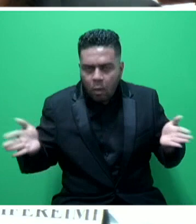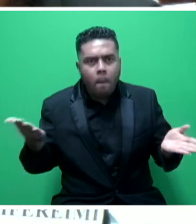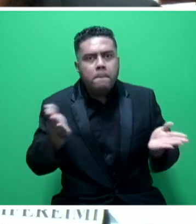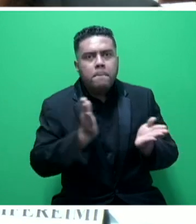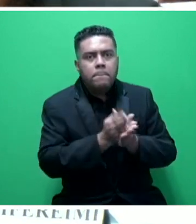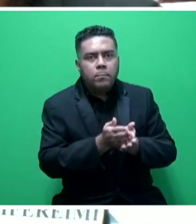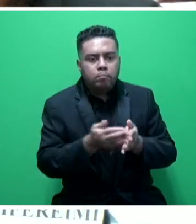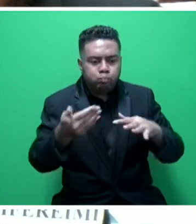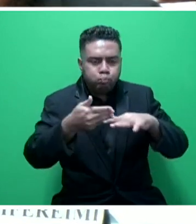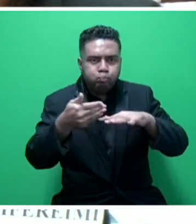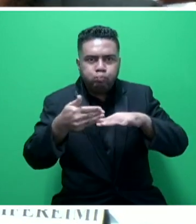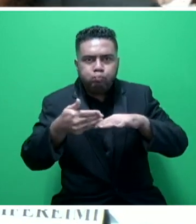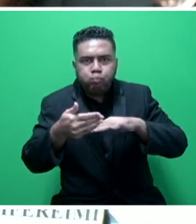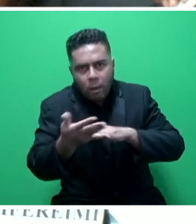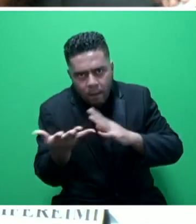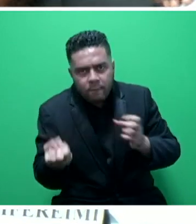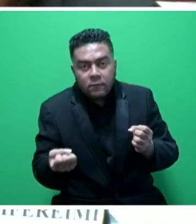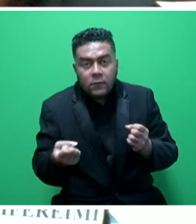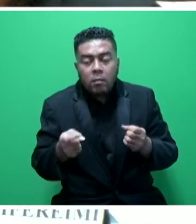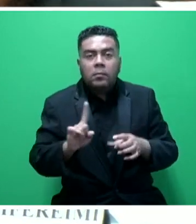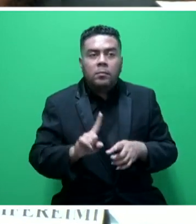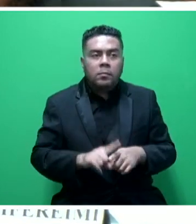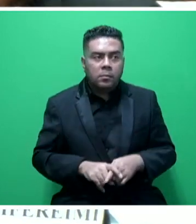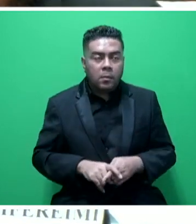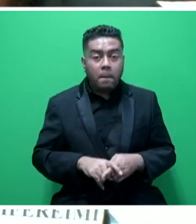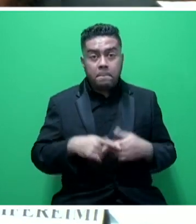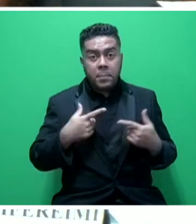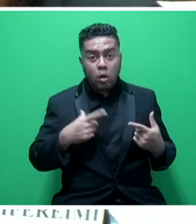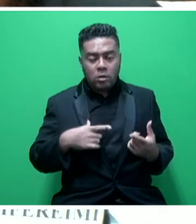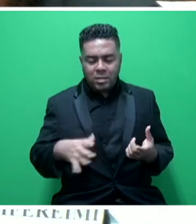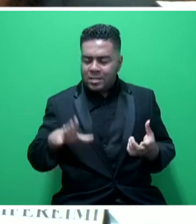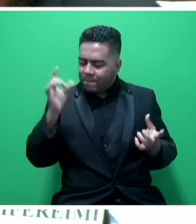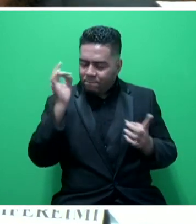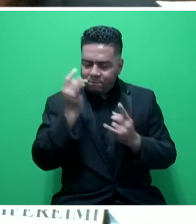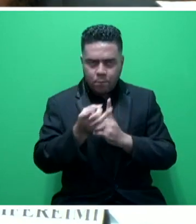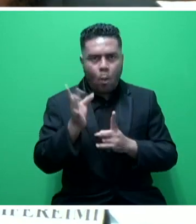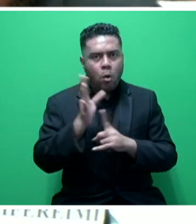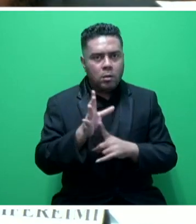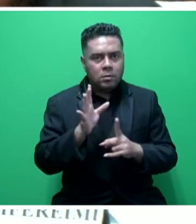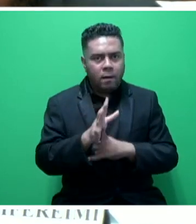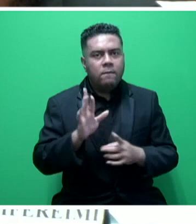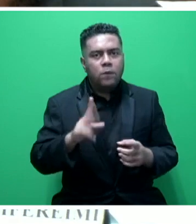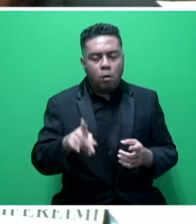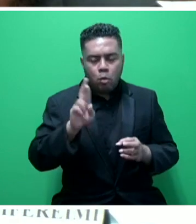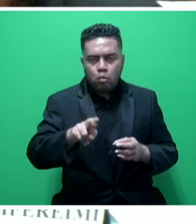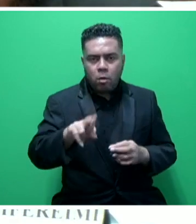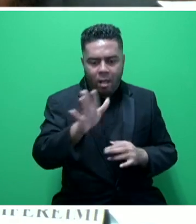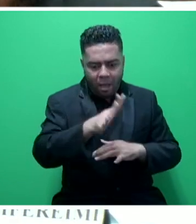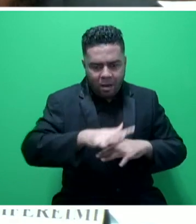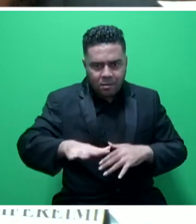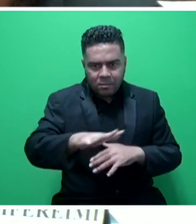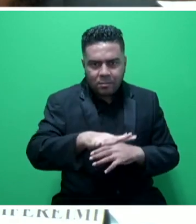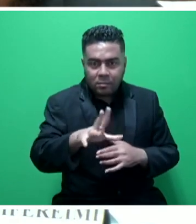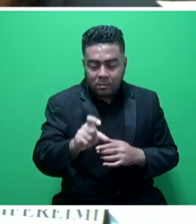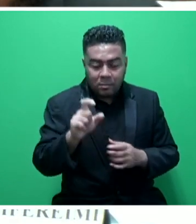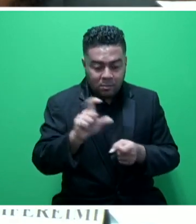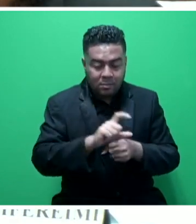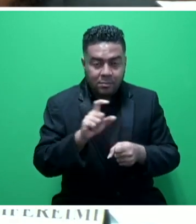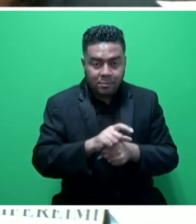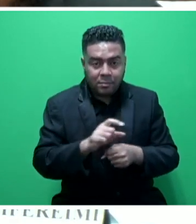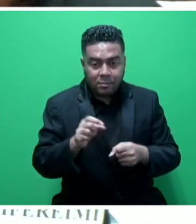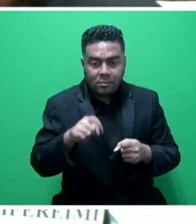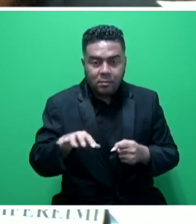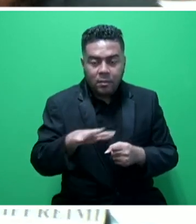the GSS, apart from the franchises, because it's so critical for the rural areas. So let's create the environment through